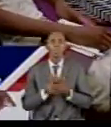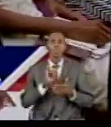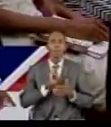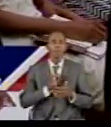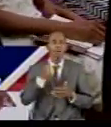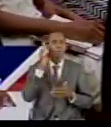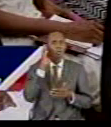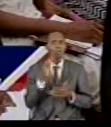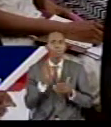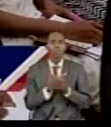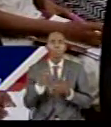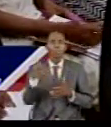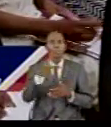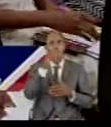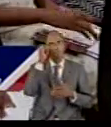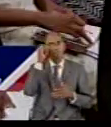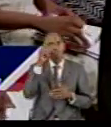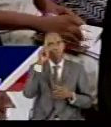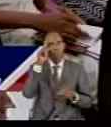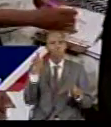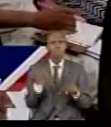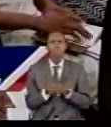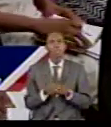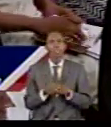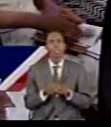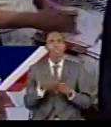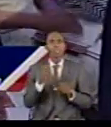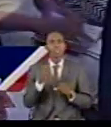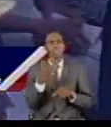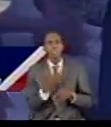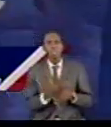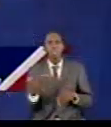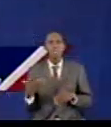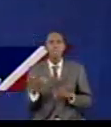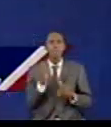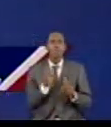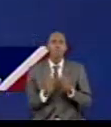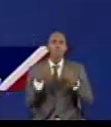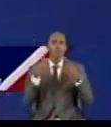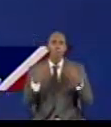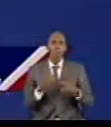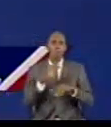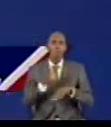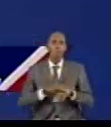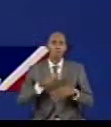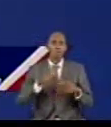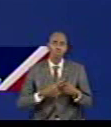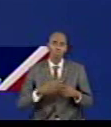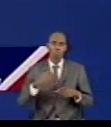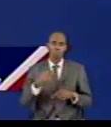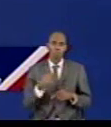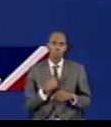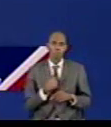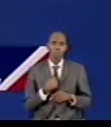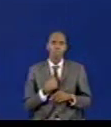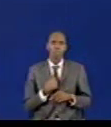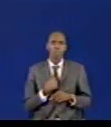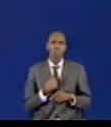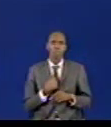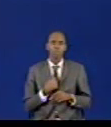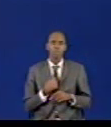understand, brethren, that the things which happened unto me are